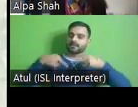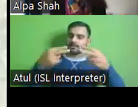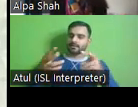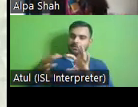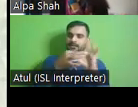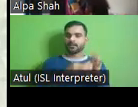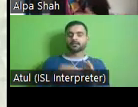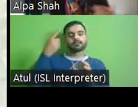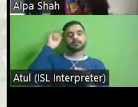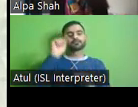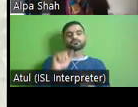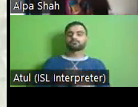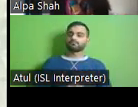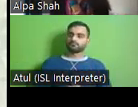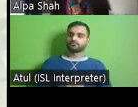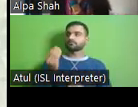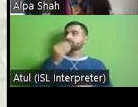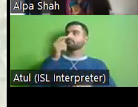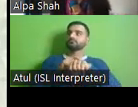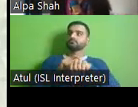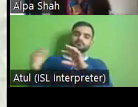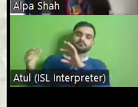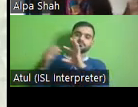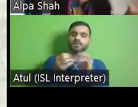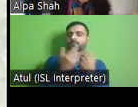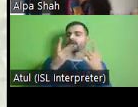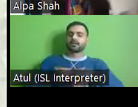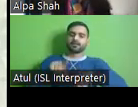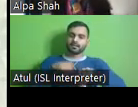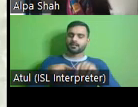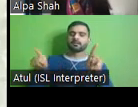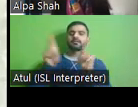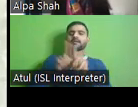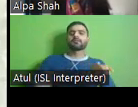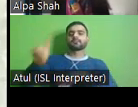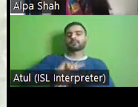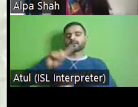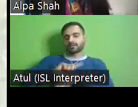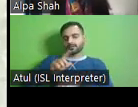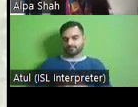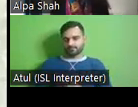reach consensus. Sometimes this takes, you know, many hours, several days.